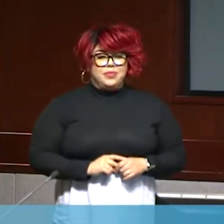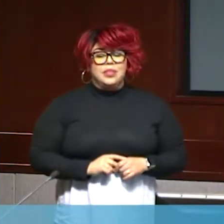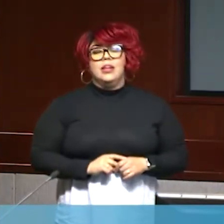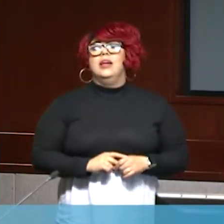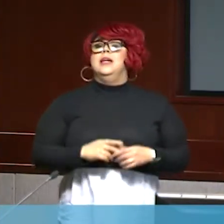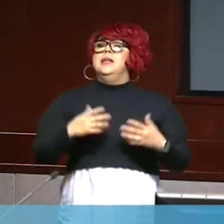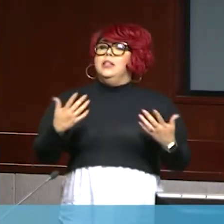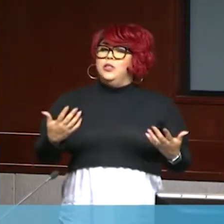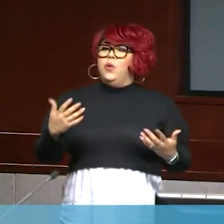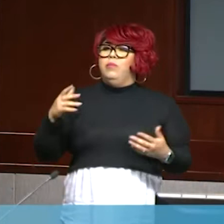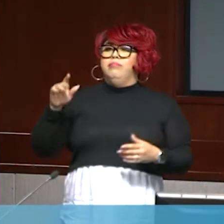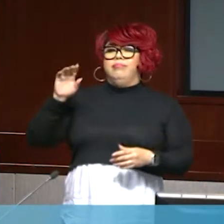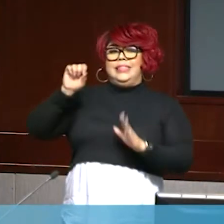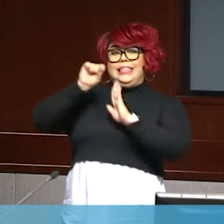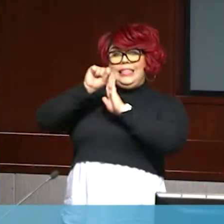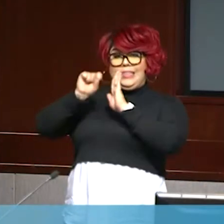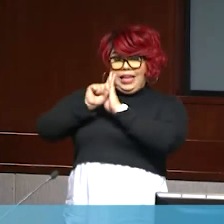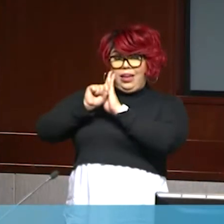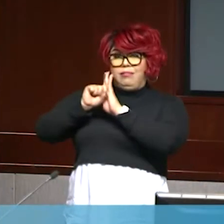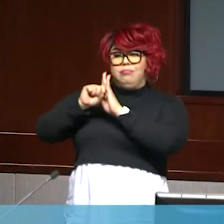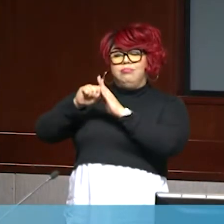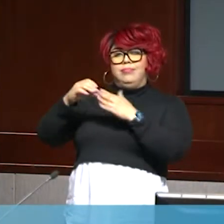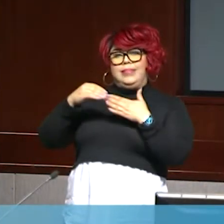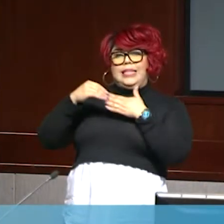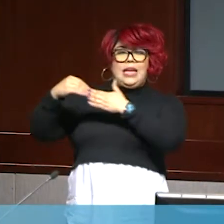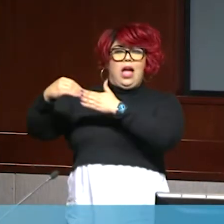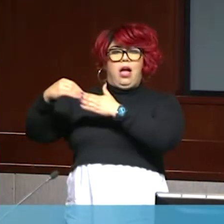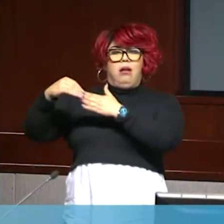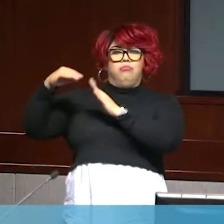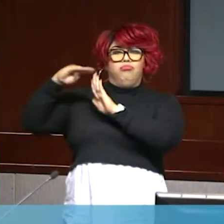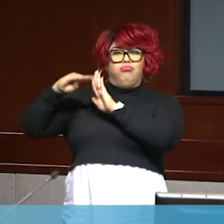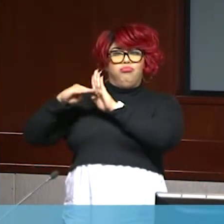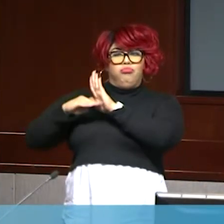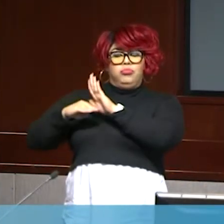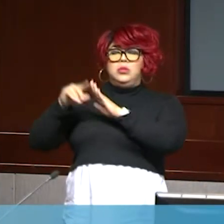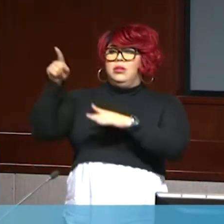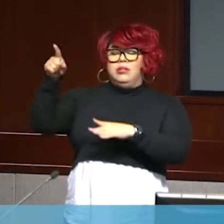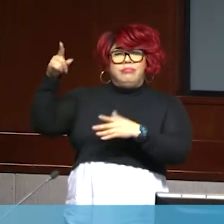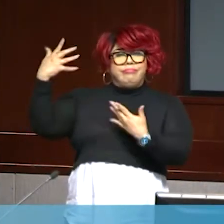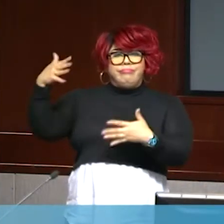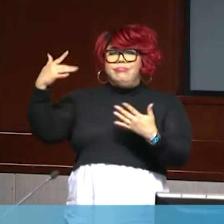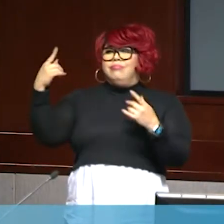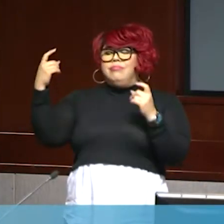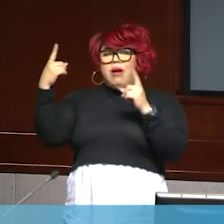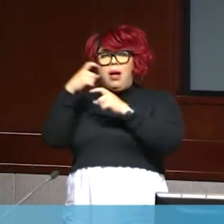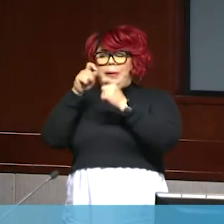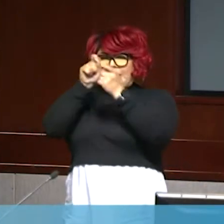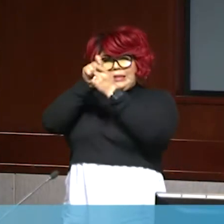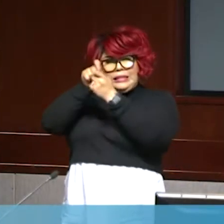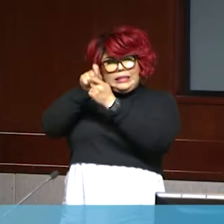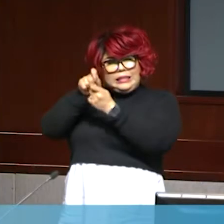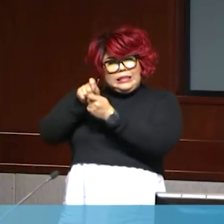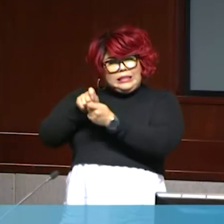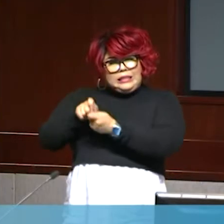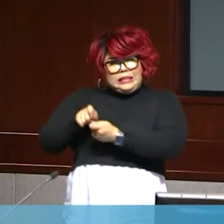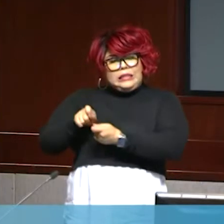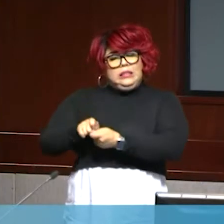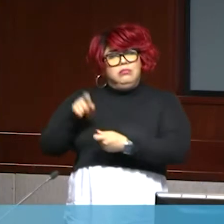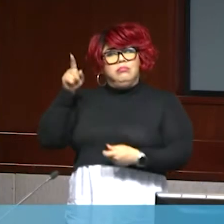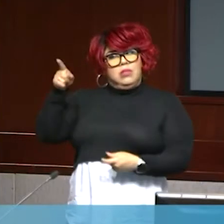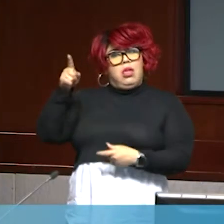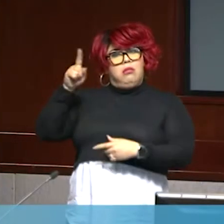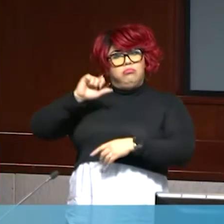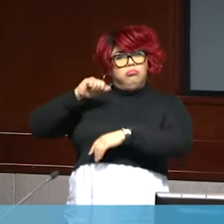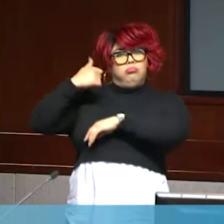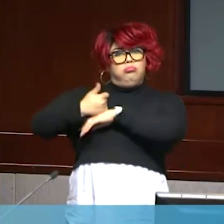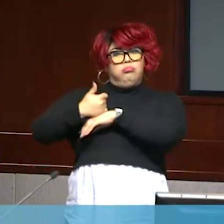So the guidance documents that have been released are very well thought out. They're very detailed, and it's designed